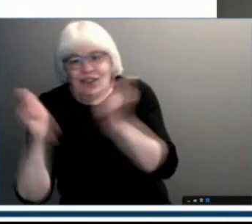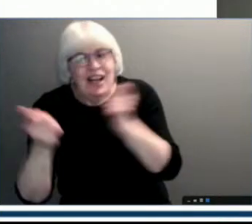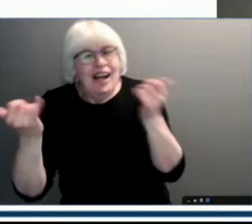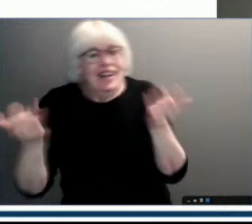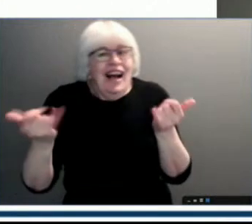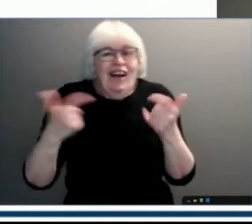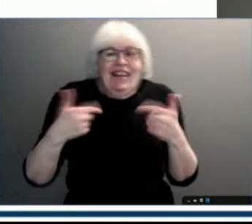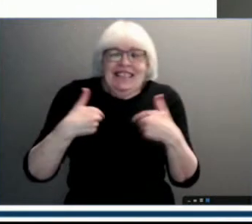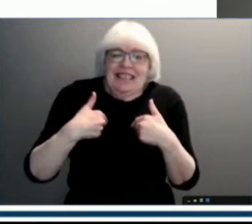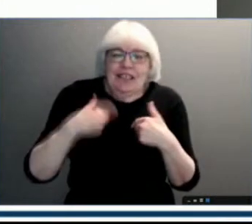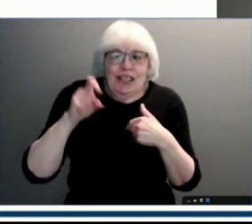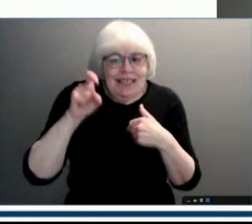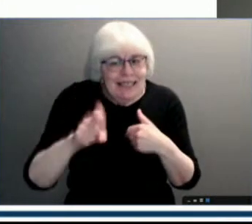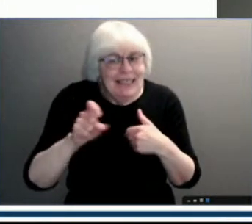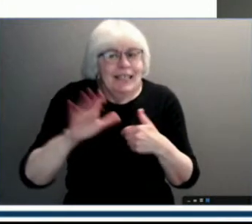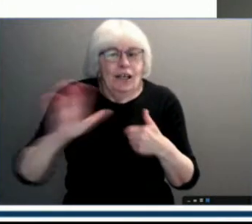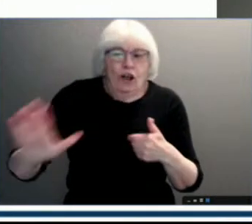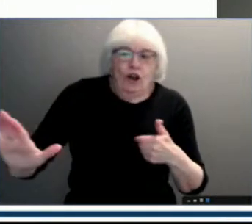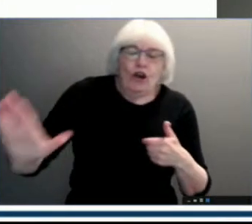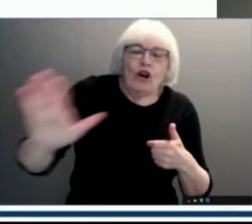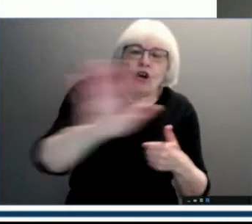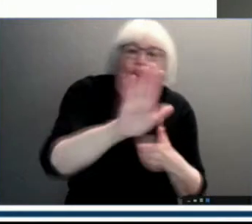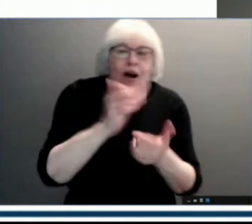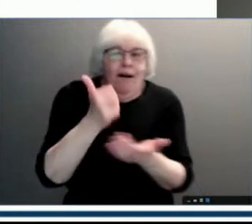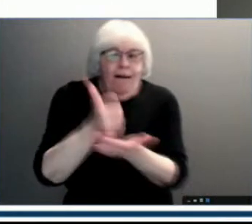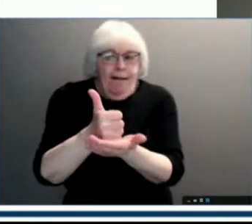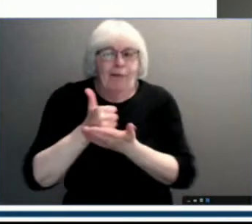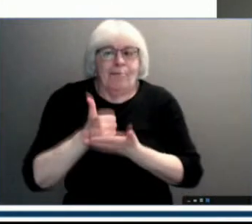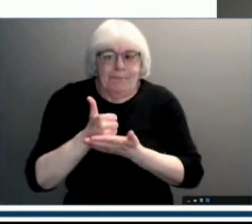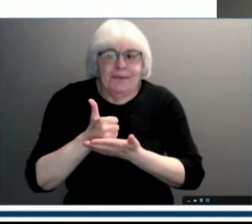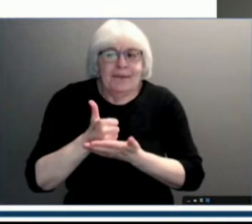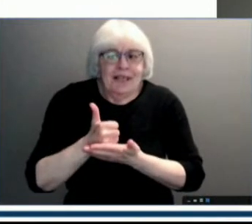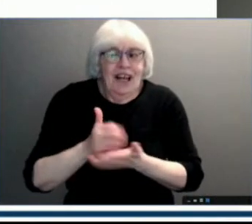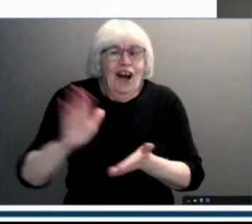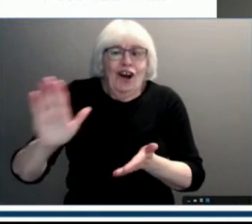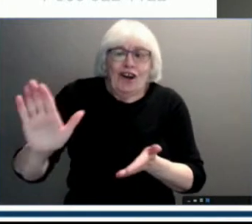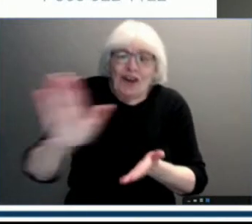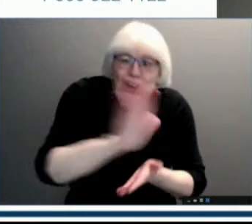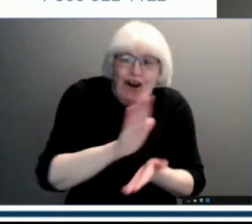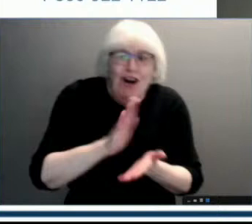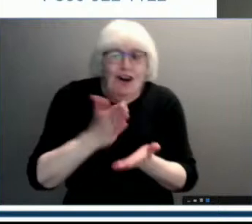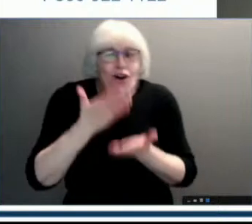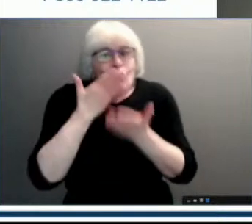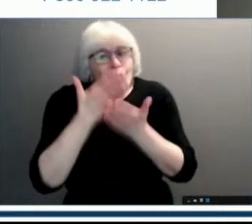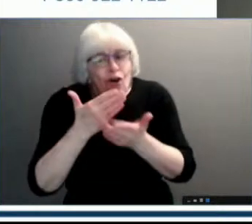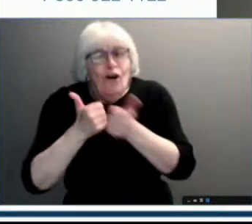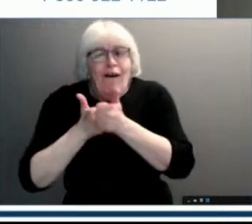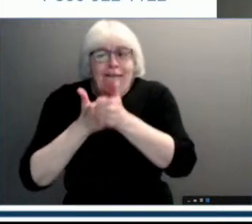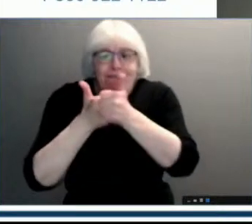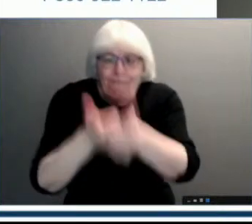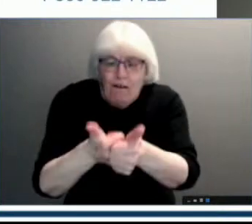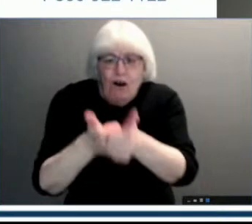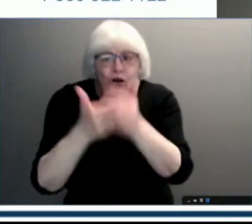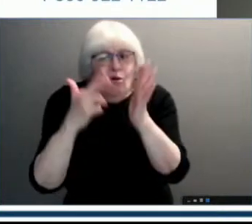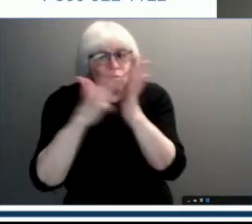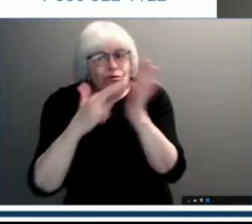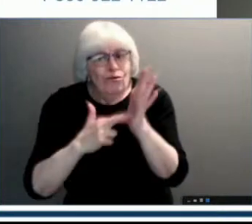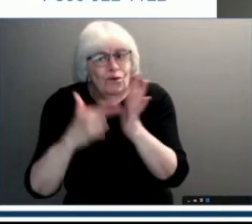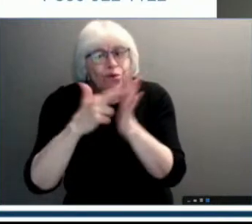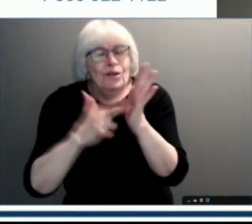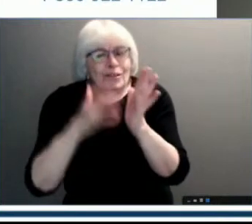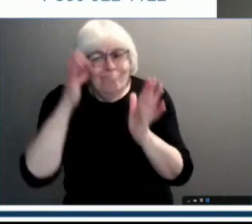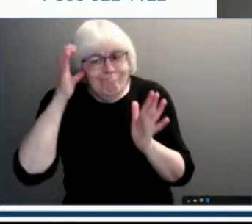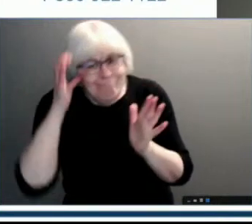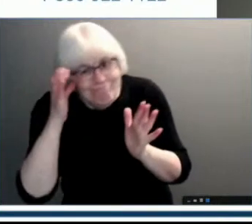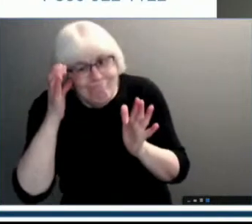all Nova Scotians. All of you have practiced good public health measures. You followed restrictions, and now we need you to help